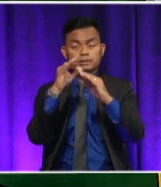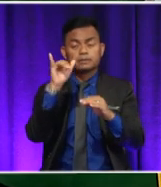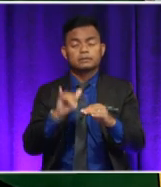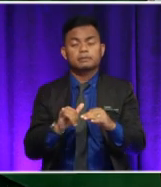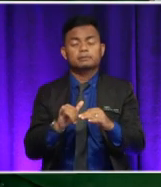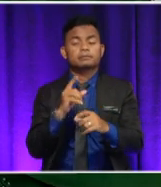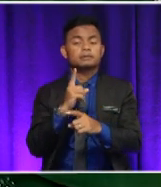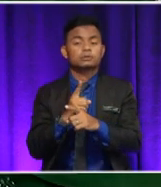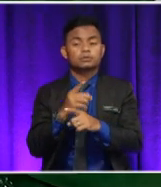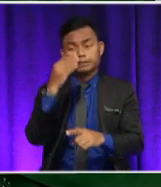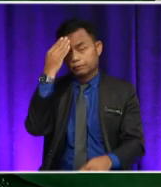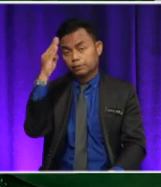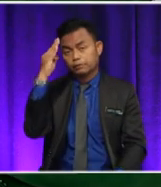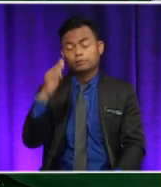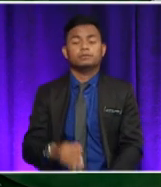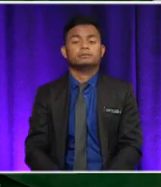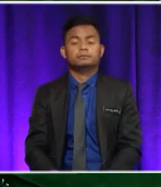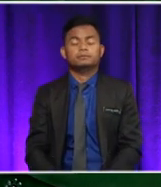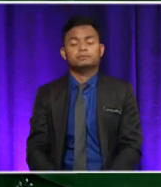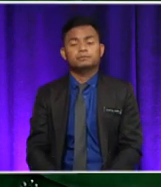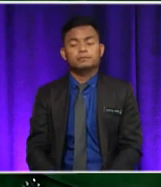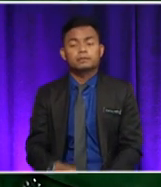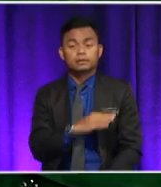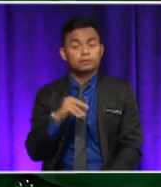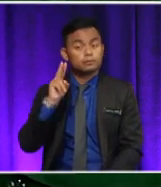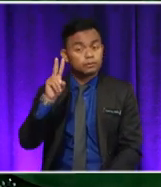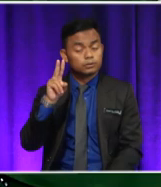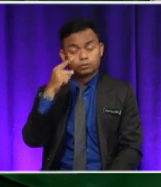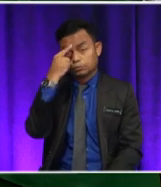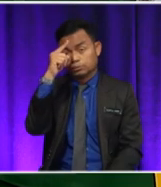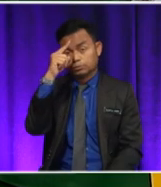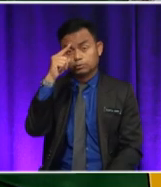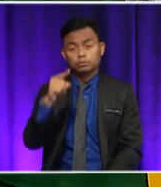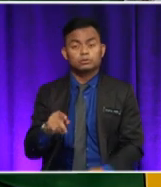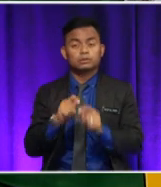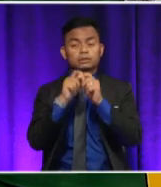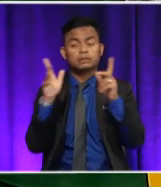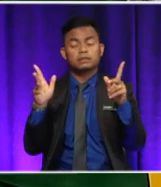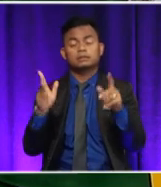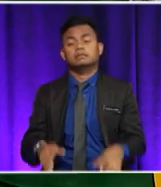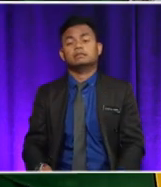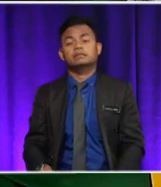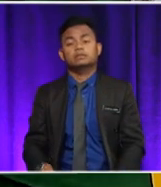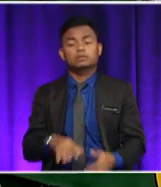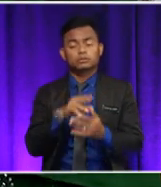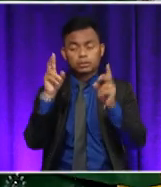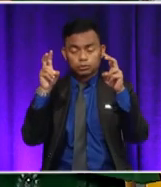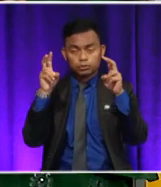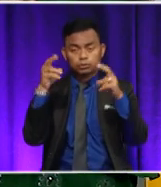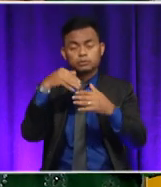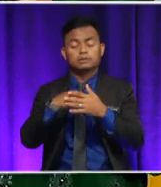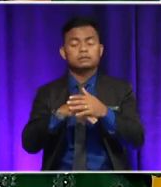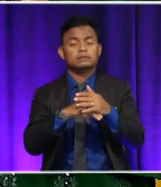this is to do with reading. And then for the second would be to elaborate on the topic of a reading text. So this is